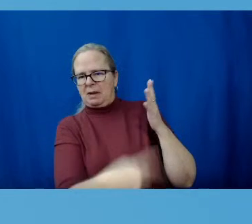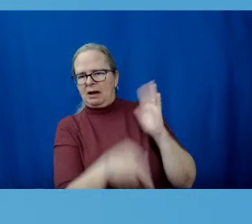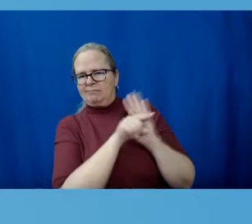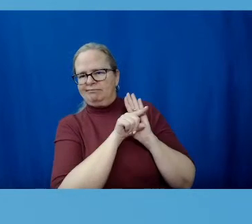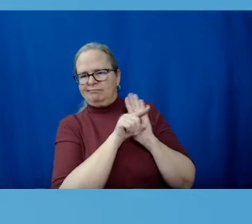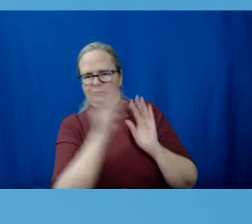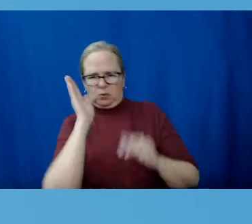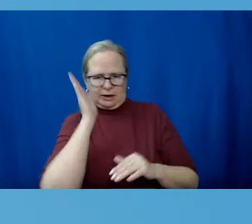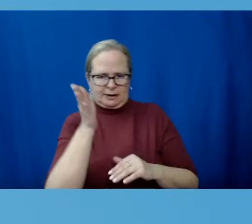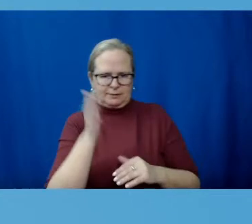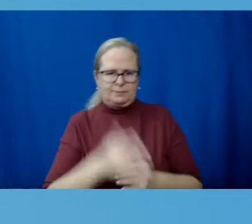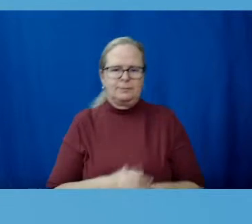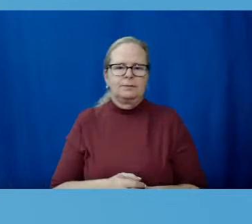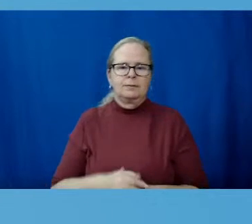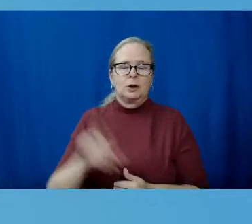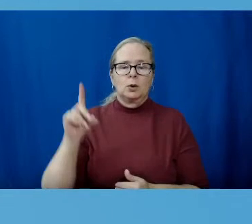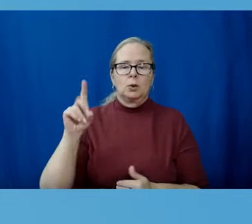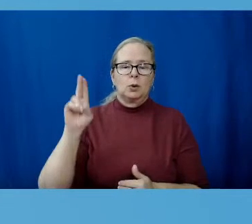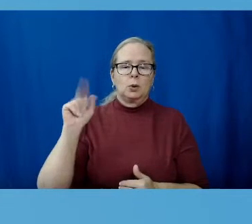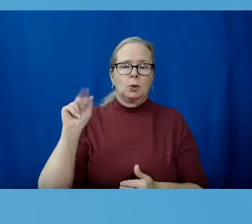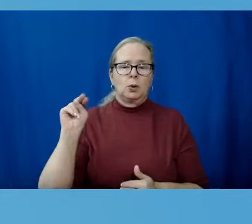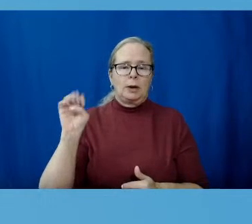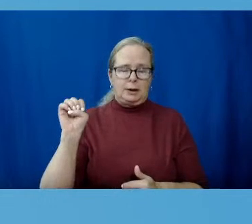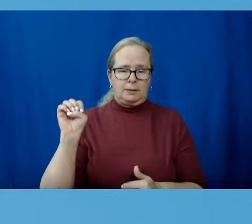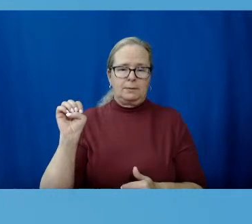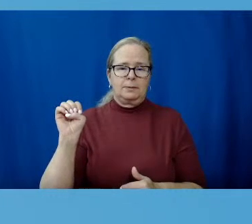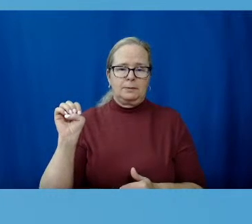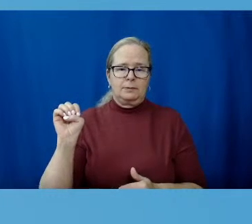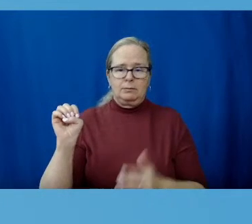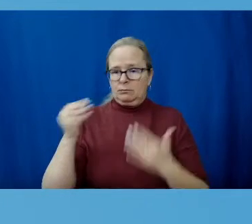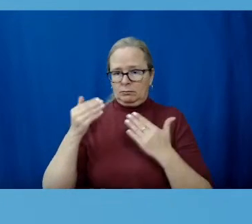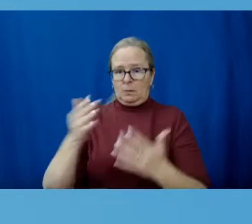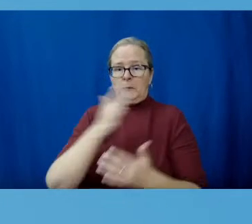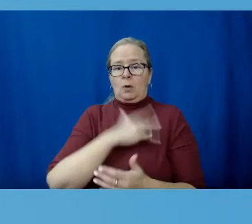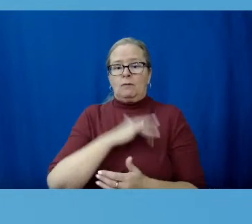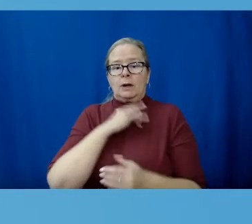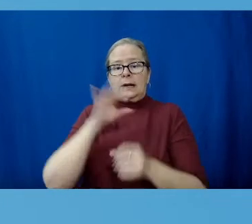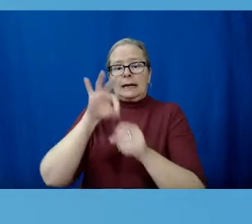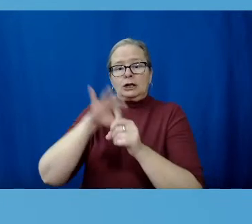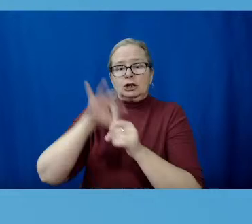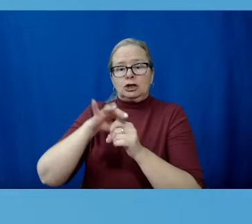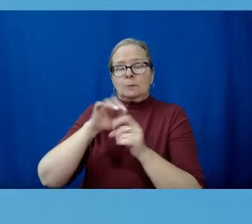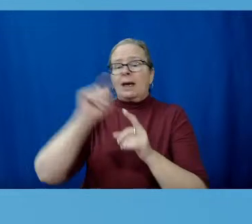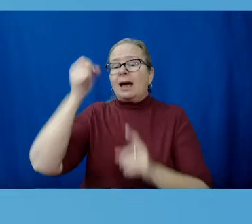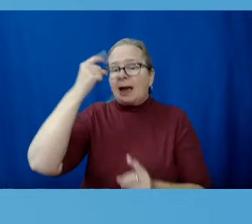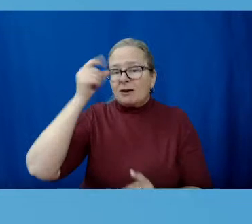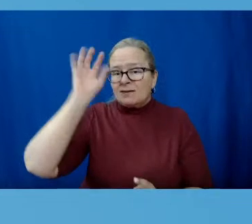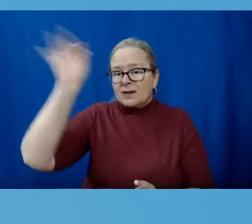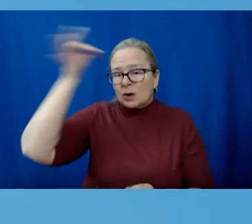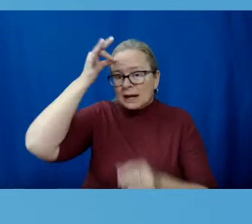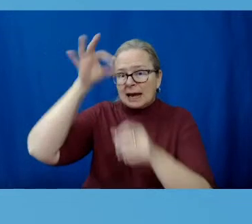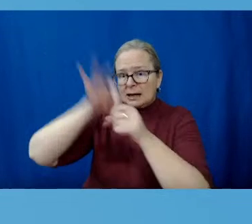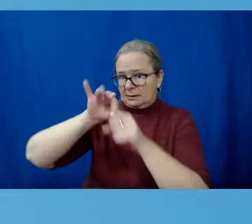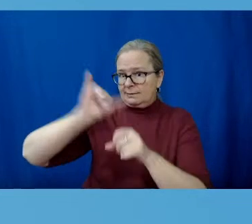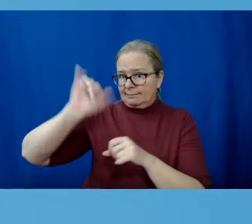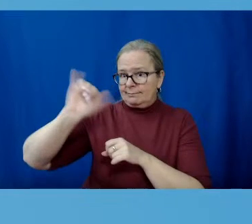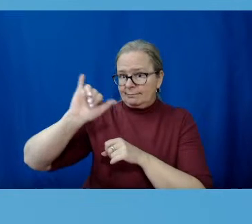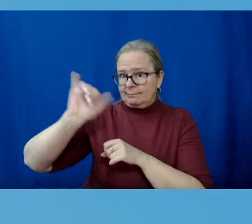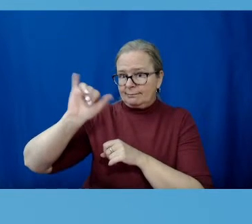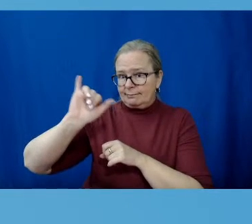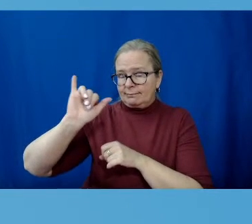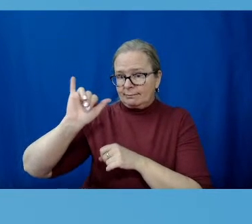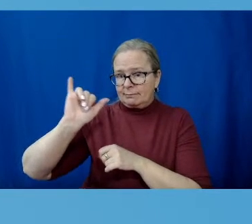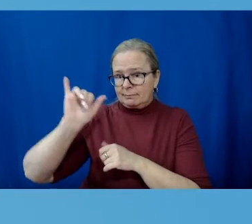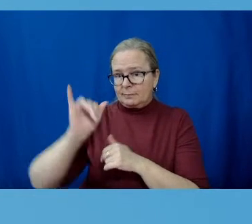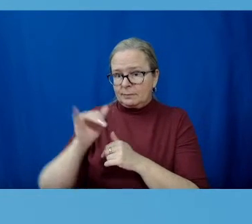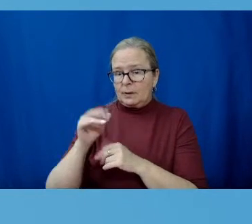the pandemic played in that. We also had municipal elections. And what hurt in